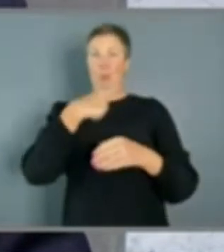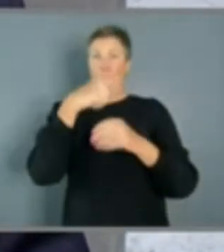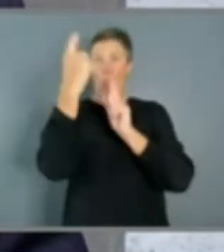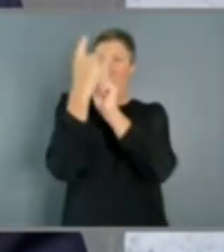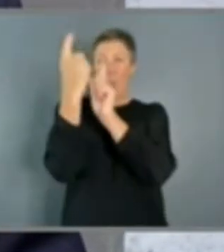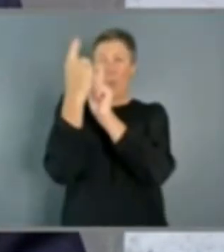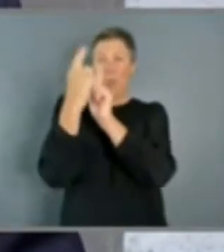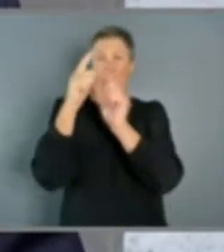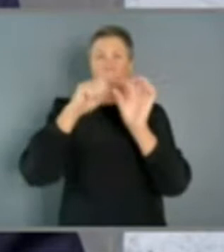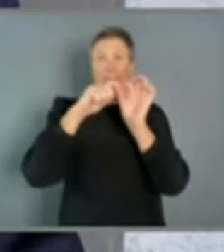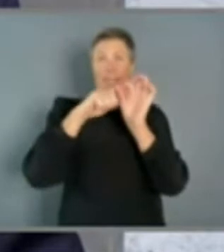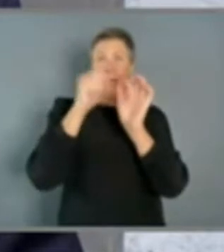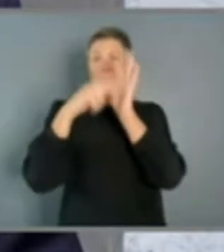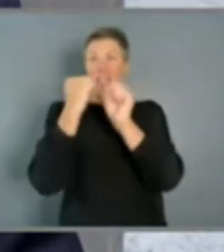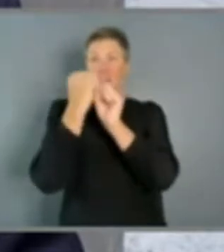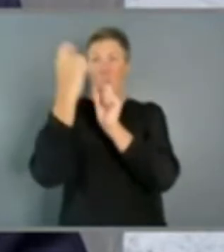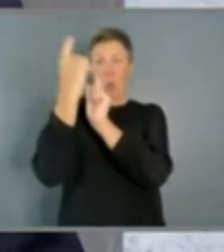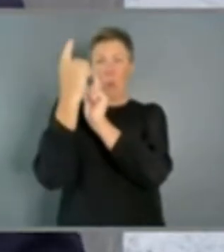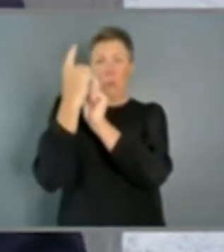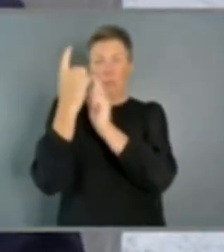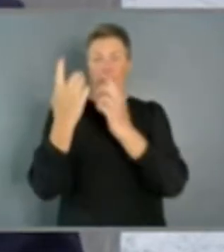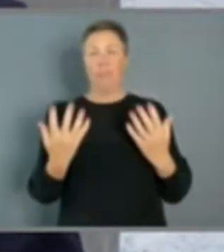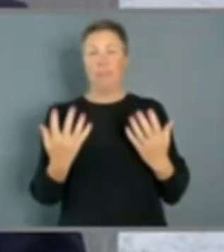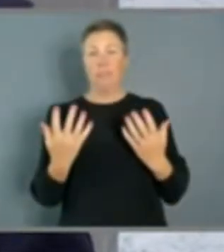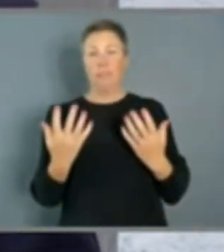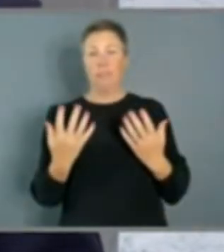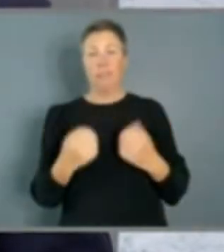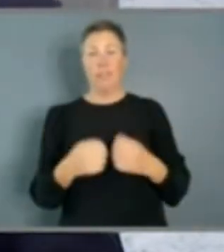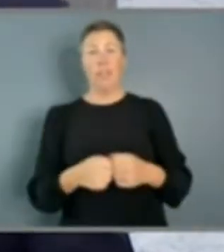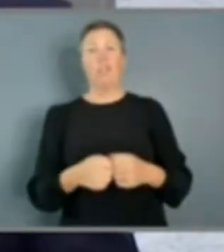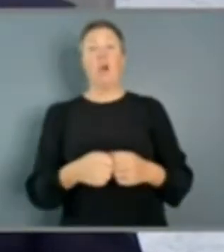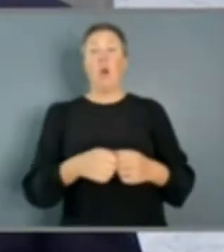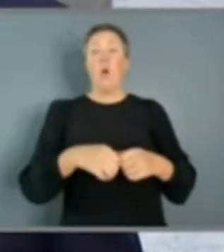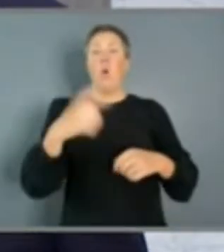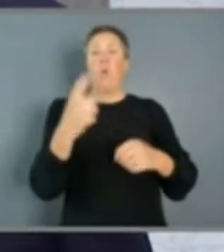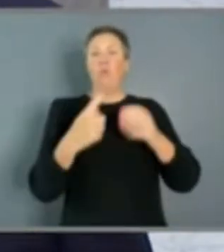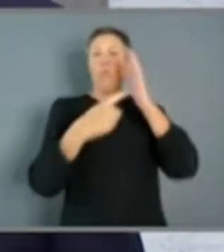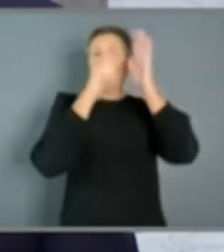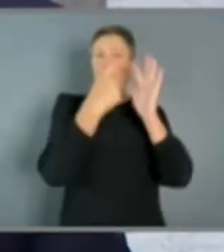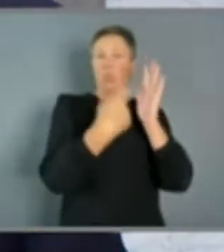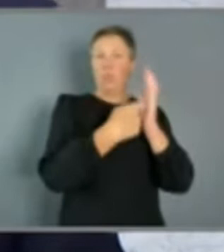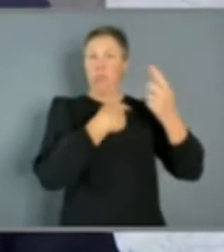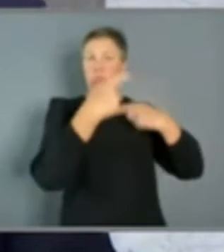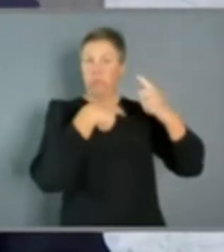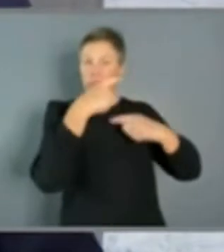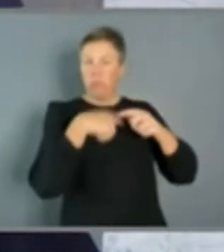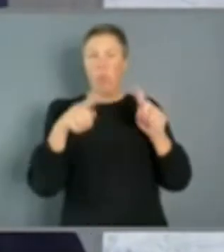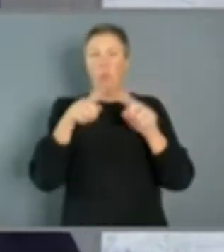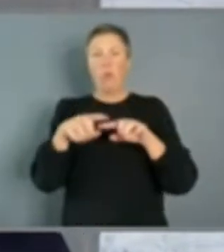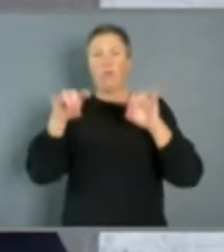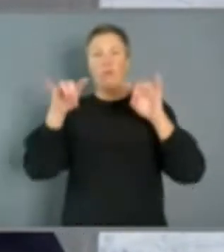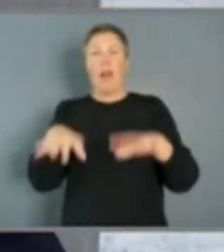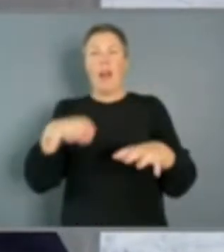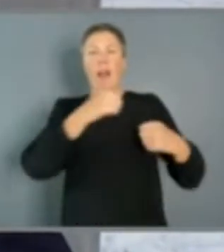That has included, on medical advice as well as advice from the Australian Border Force, increasing our activities in the Torres Strait. It